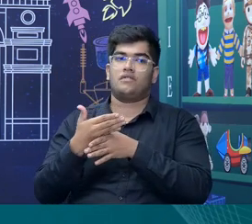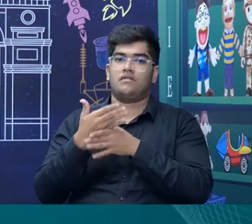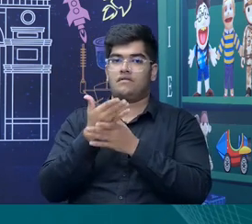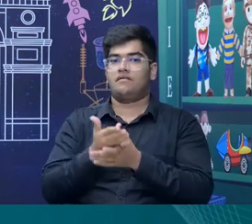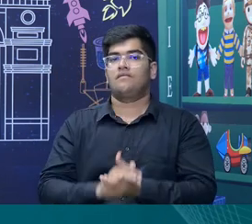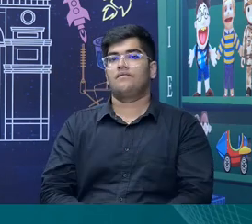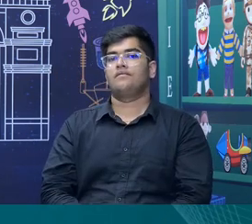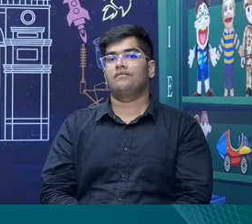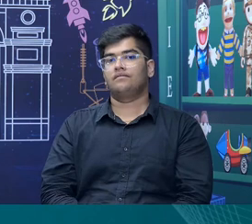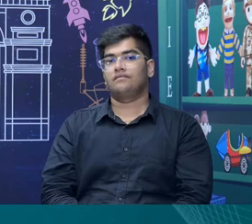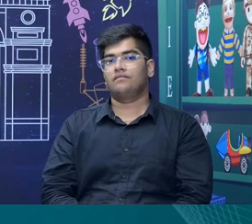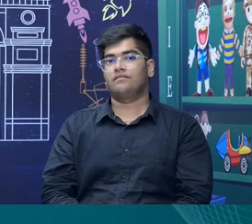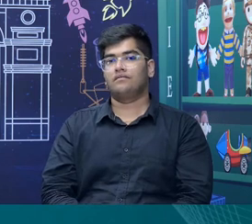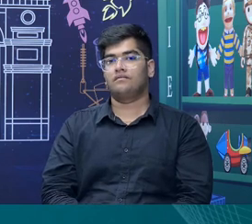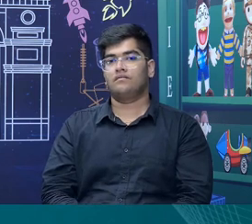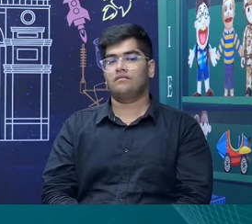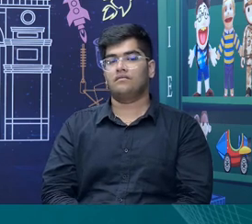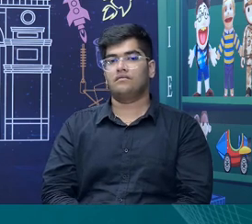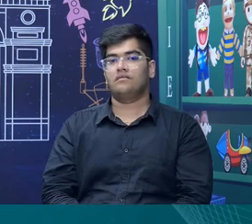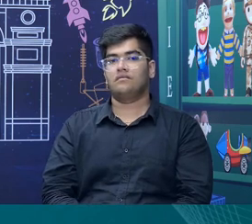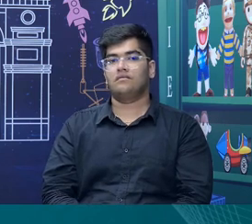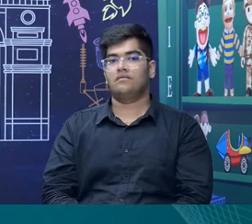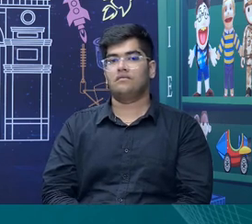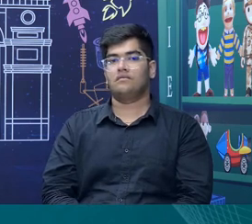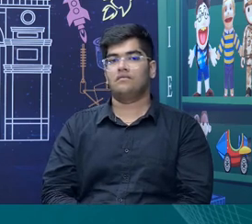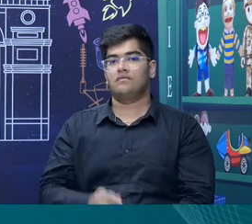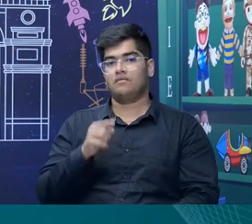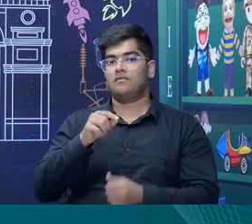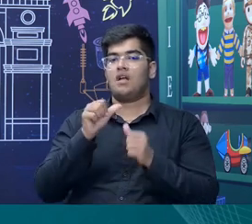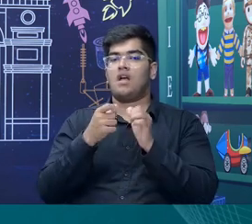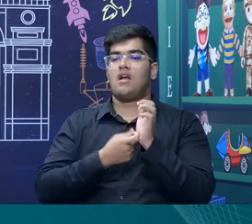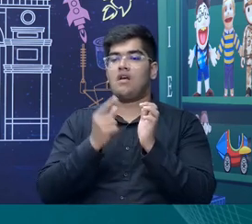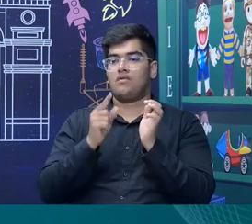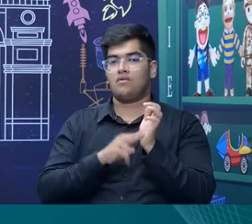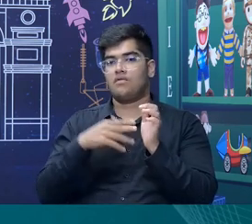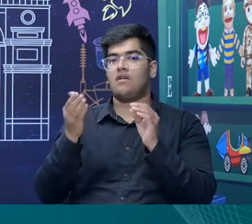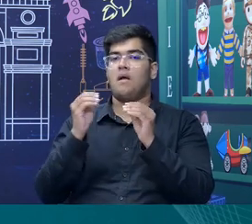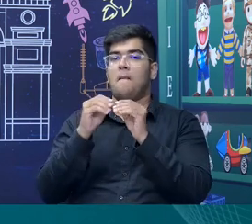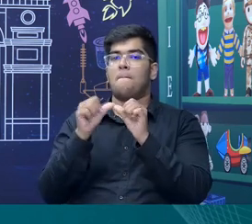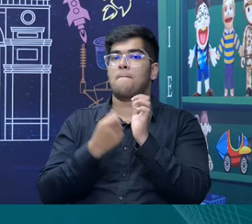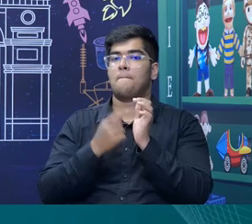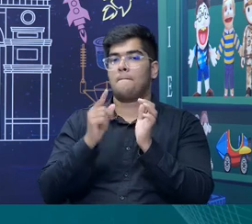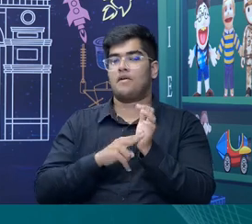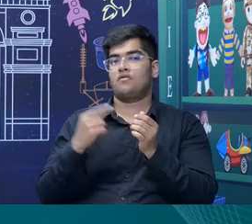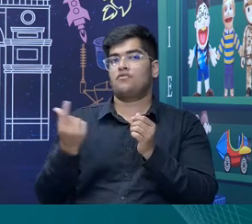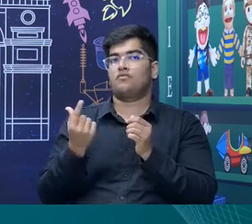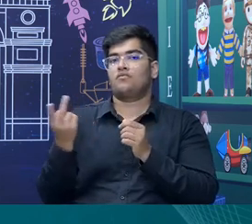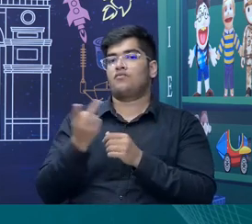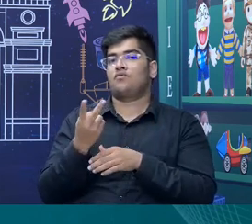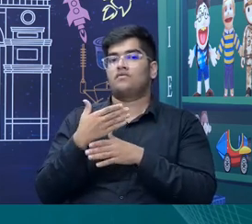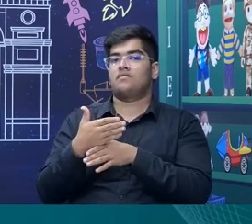ratio of our Arun and Barun I hope this is clear